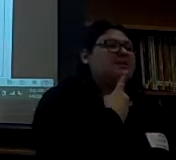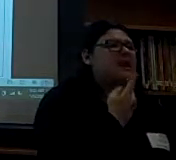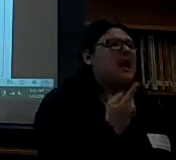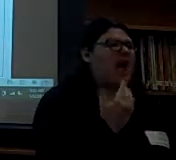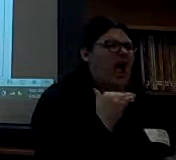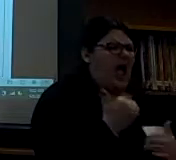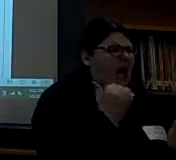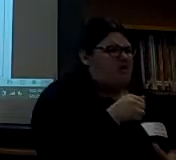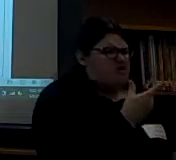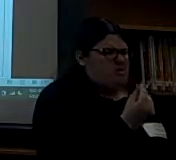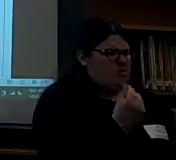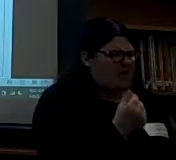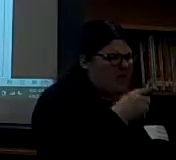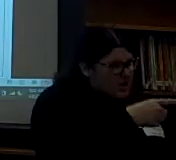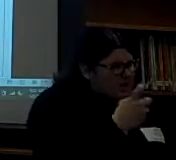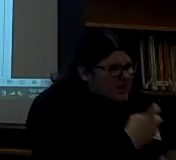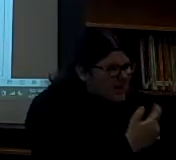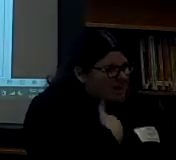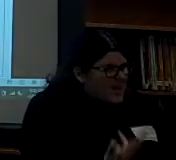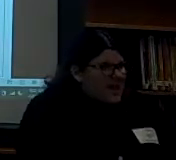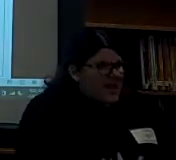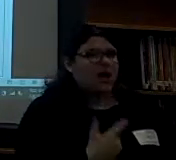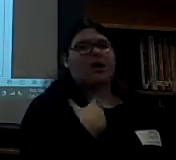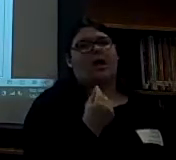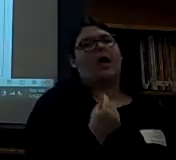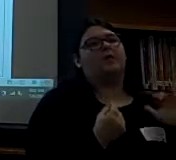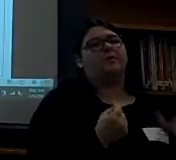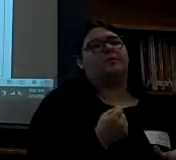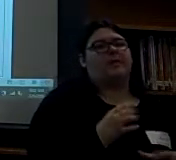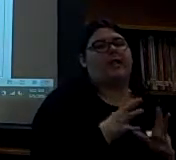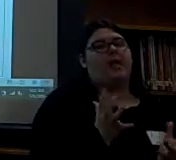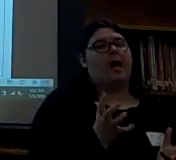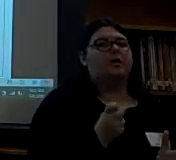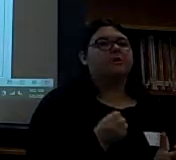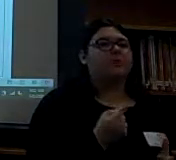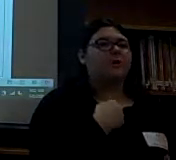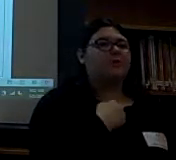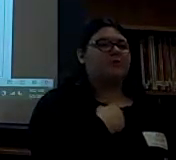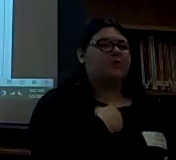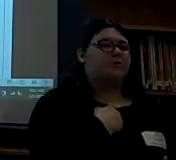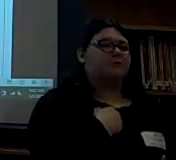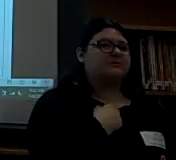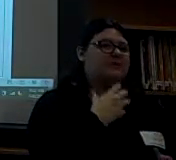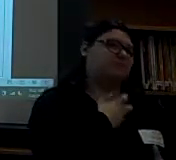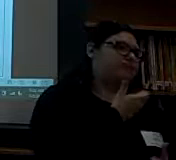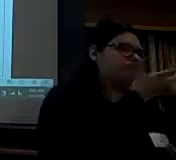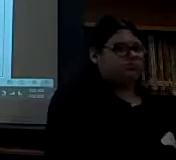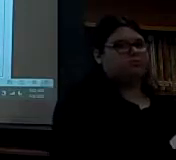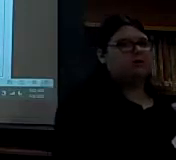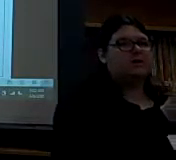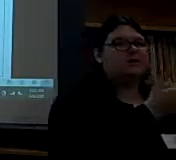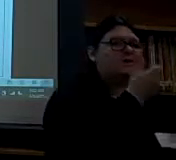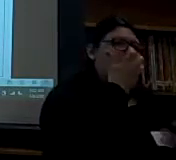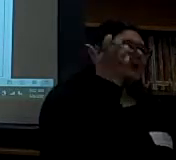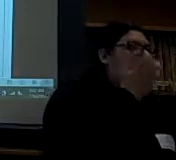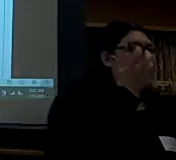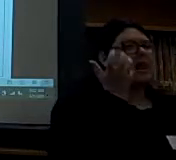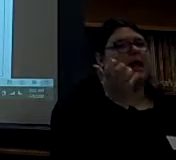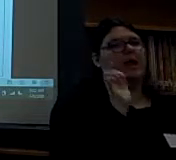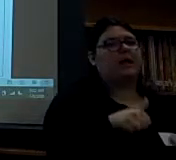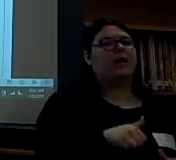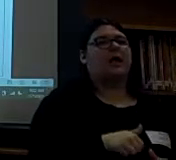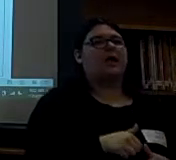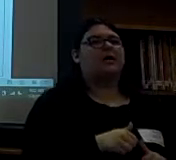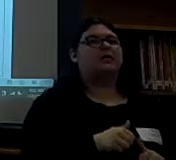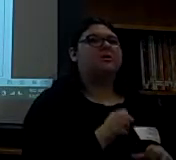could you do that? Are you kidding? I do that all the time when I'm in yuck. So that's me turning my yuck out, but it can also be the yelling. It can be, you know, things